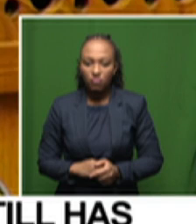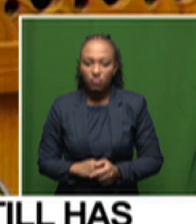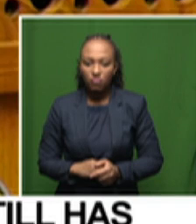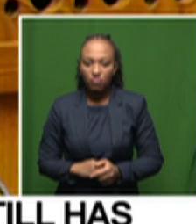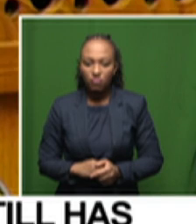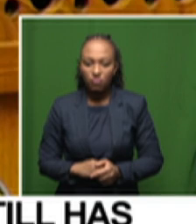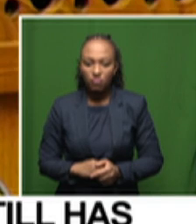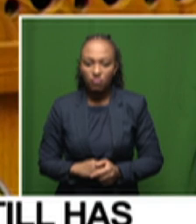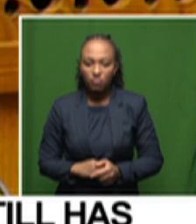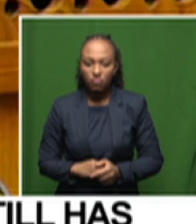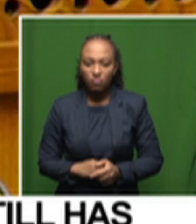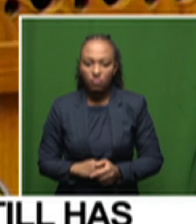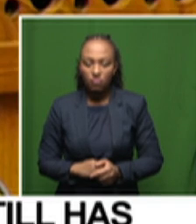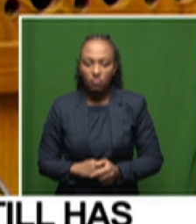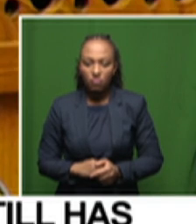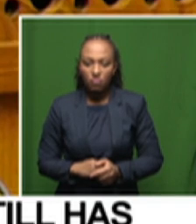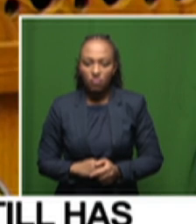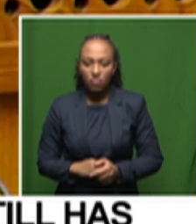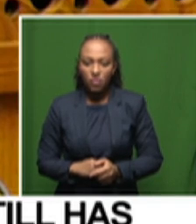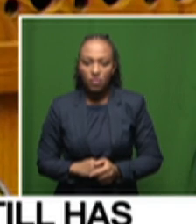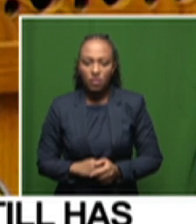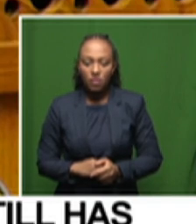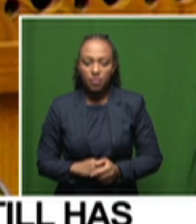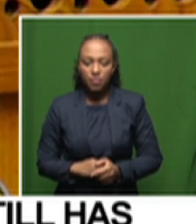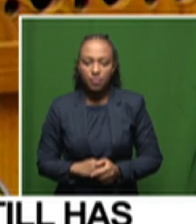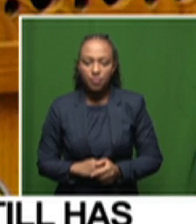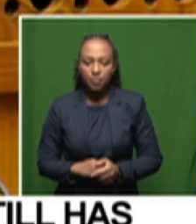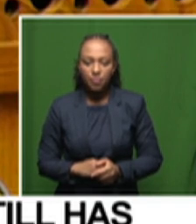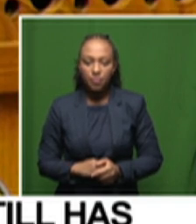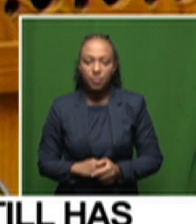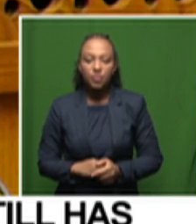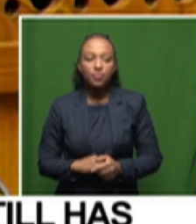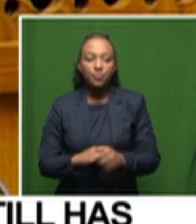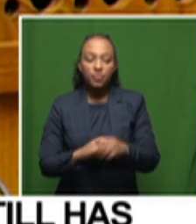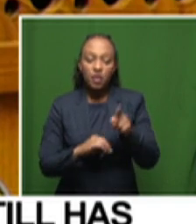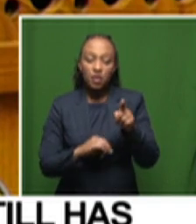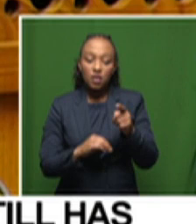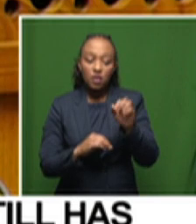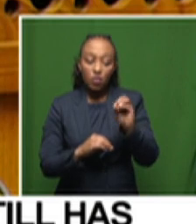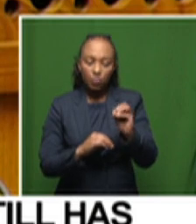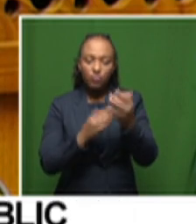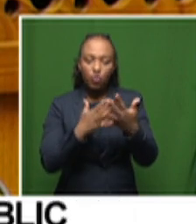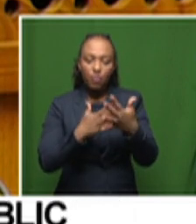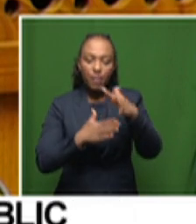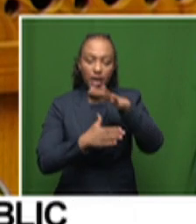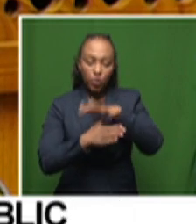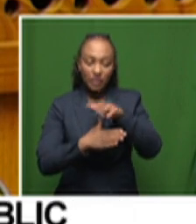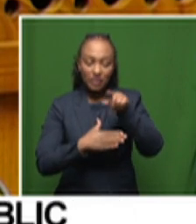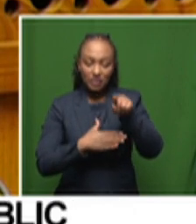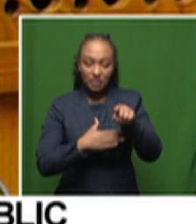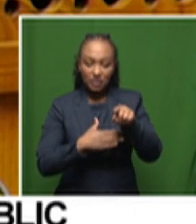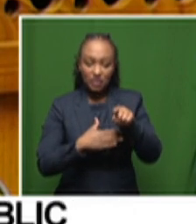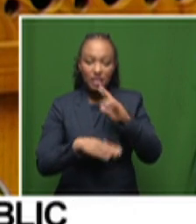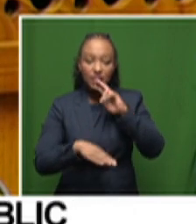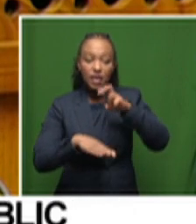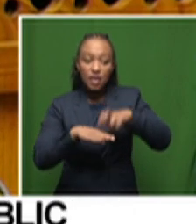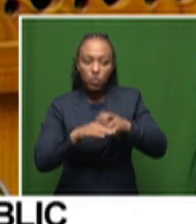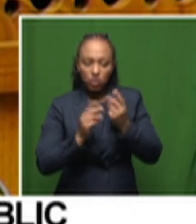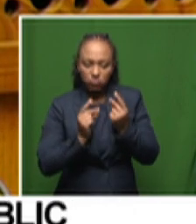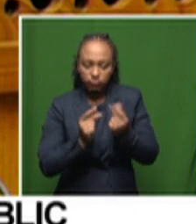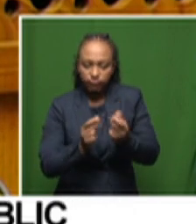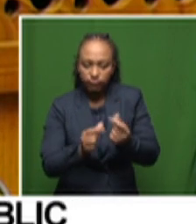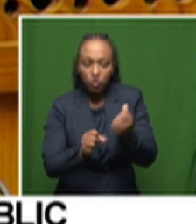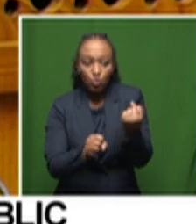Notwithstanding this encouraging progress, there are priority structural reforms that require